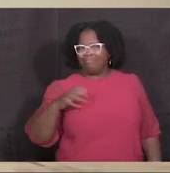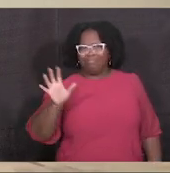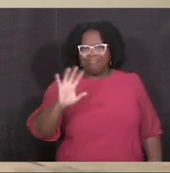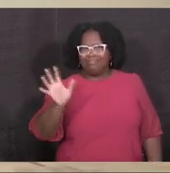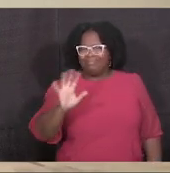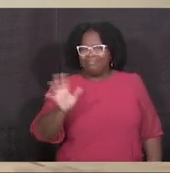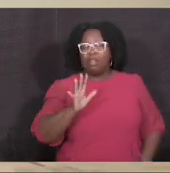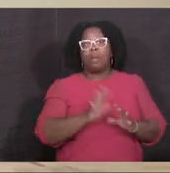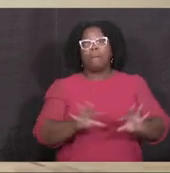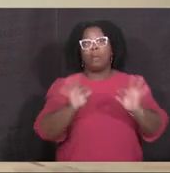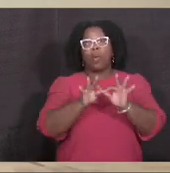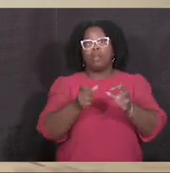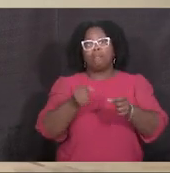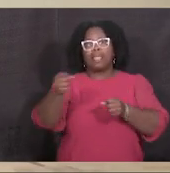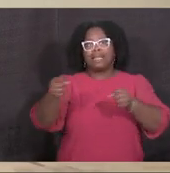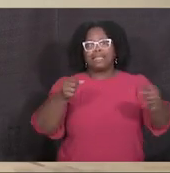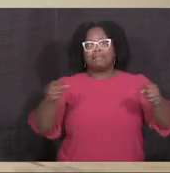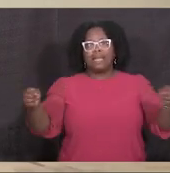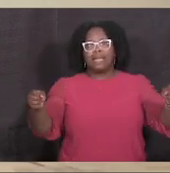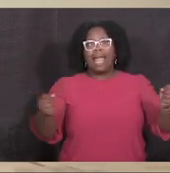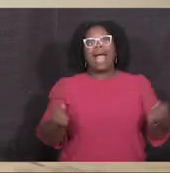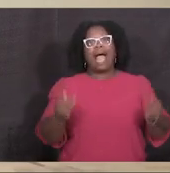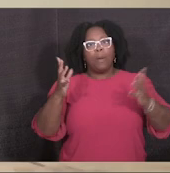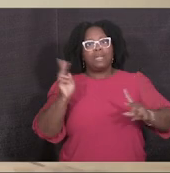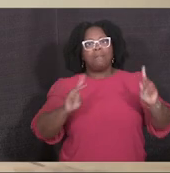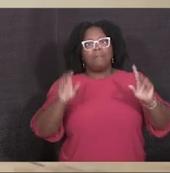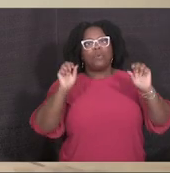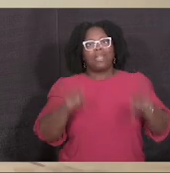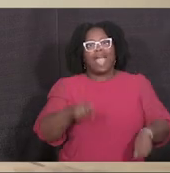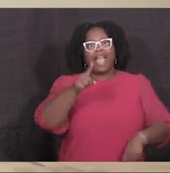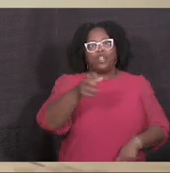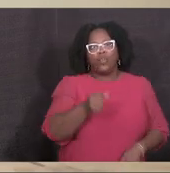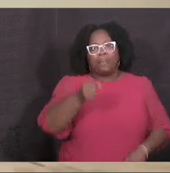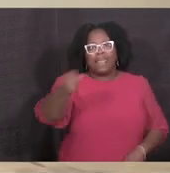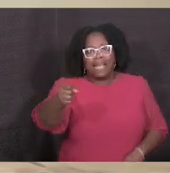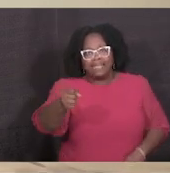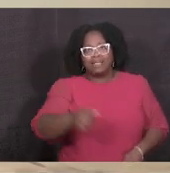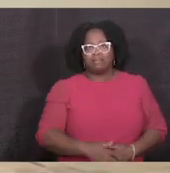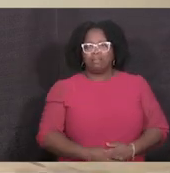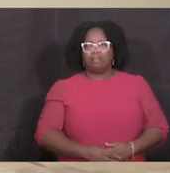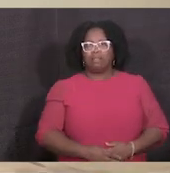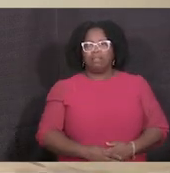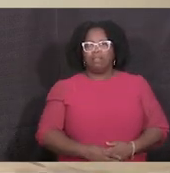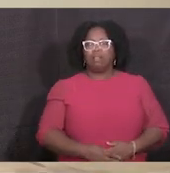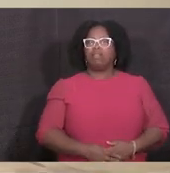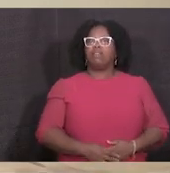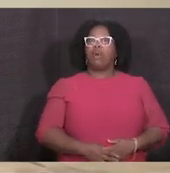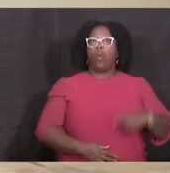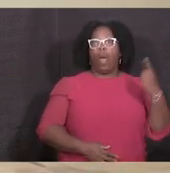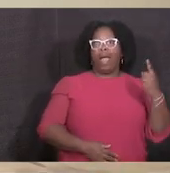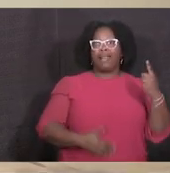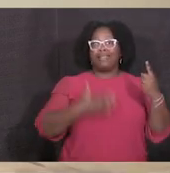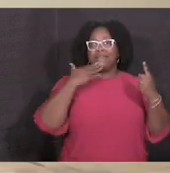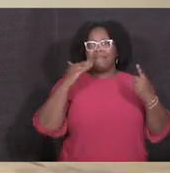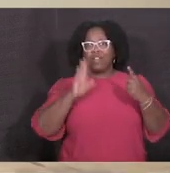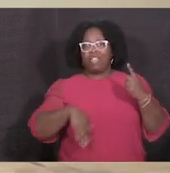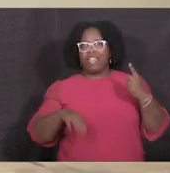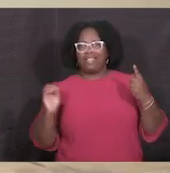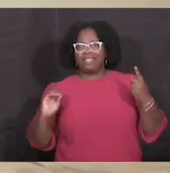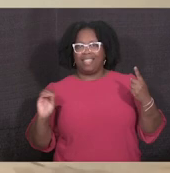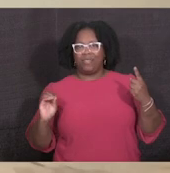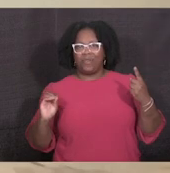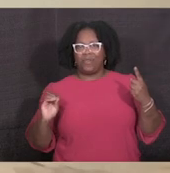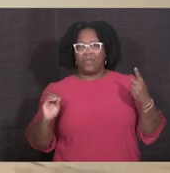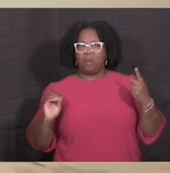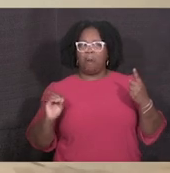you reasonably place? And one thing that I say in almost every meeting is one is better than zero. And so if you